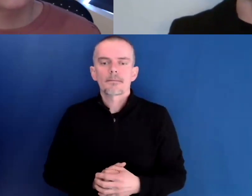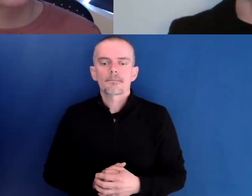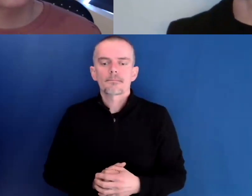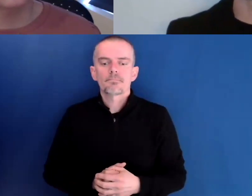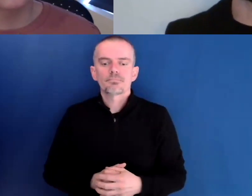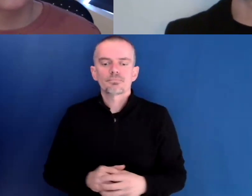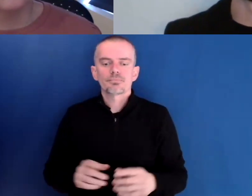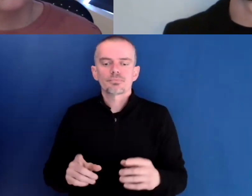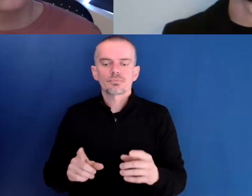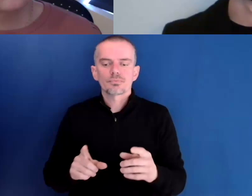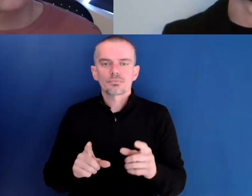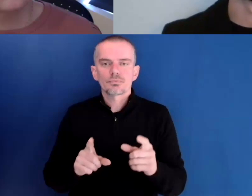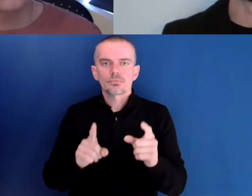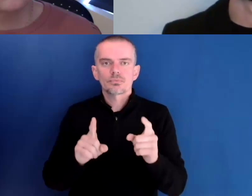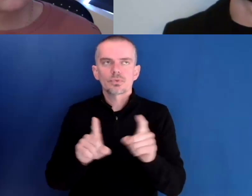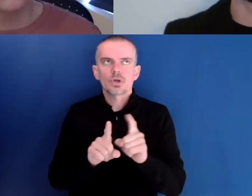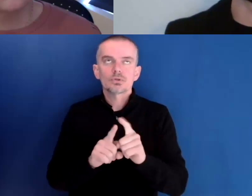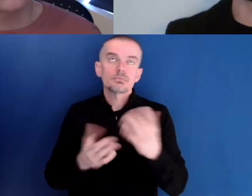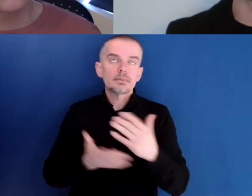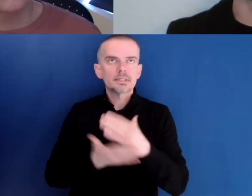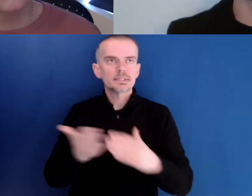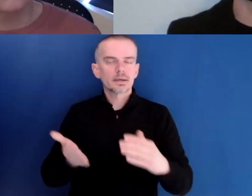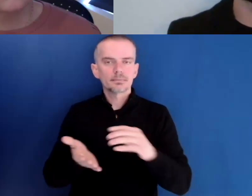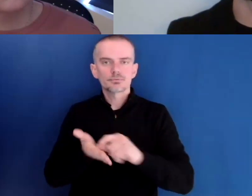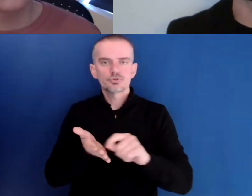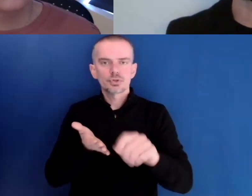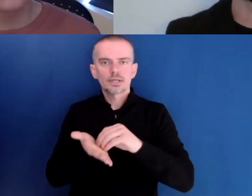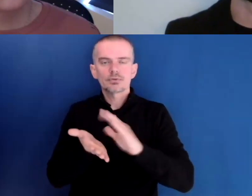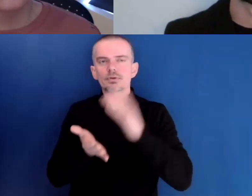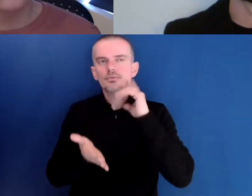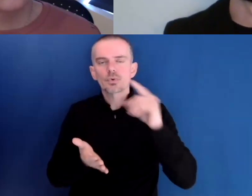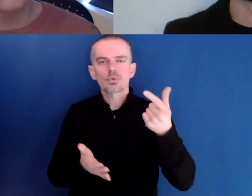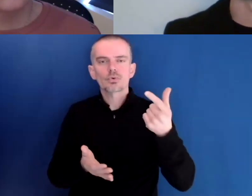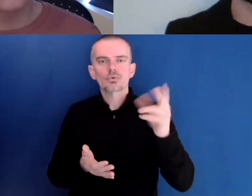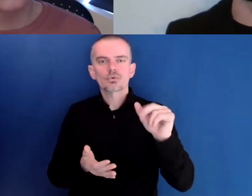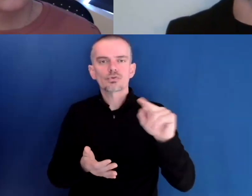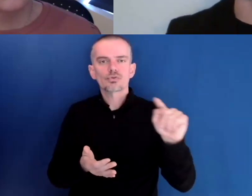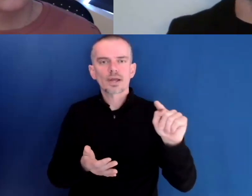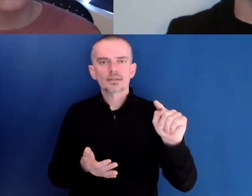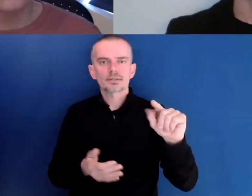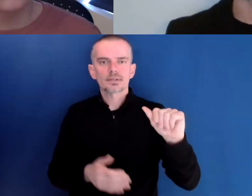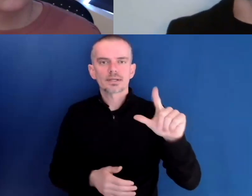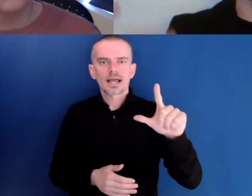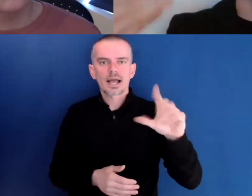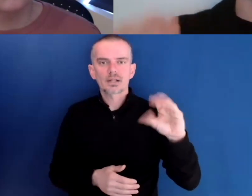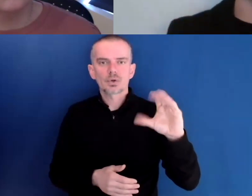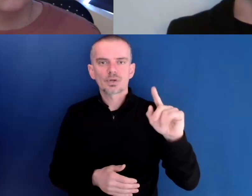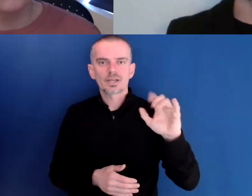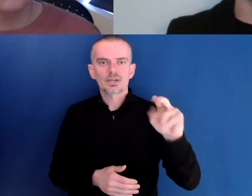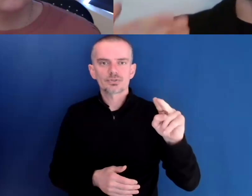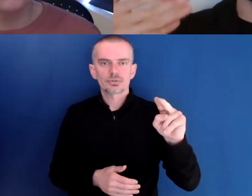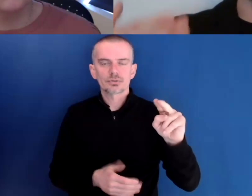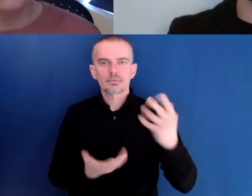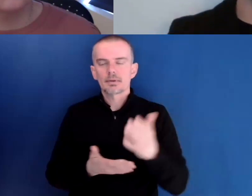also you still might have to do journal entries for grant allocations, right? So you might have to allocate a portion of a